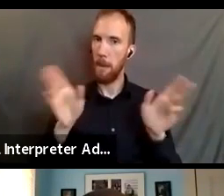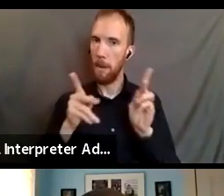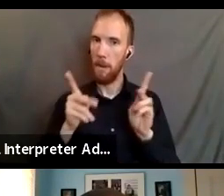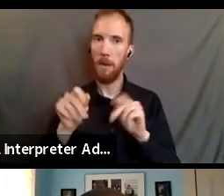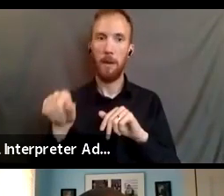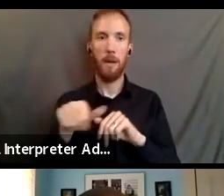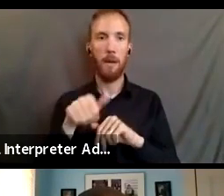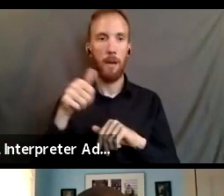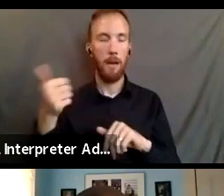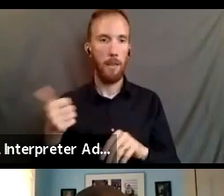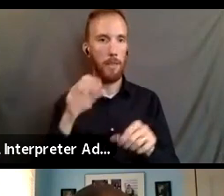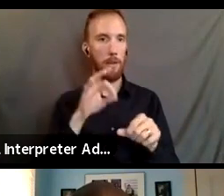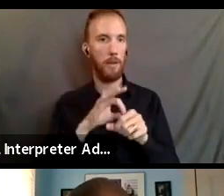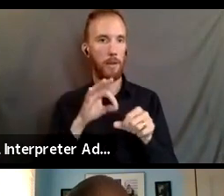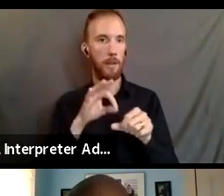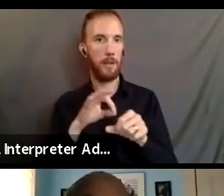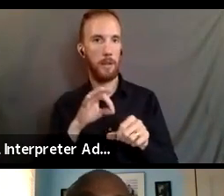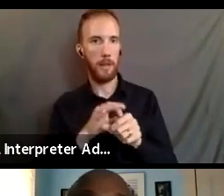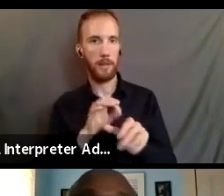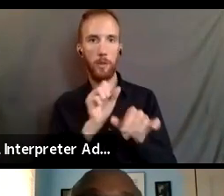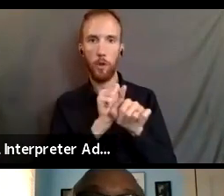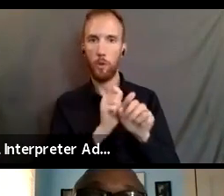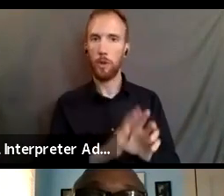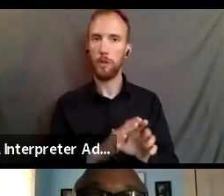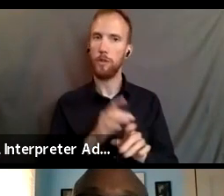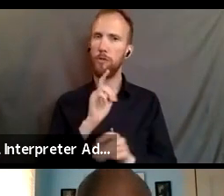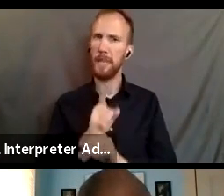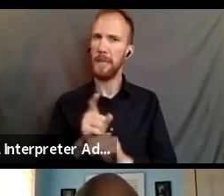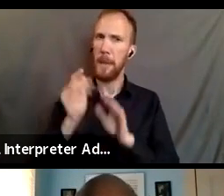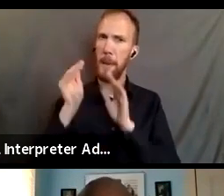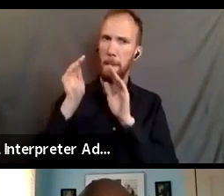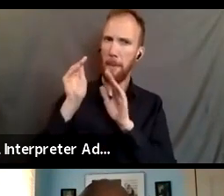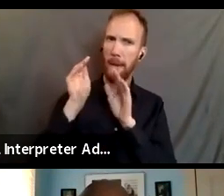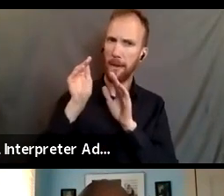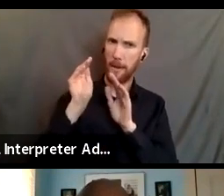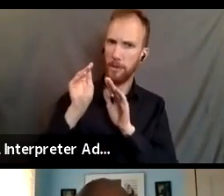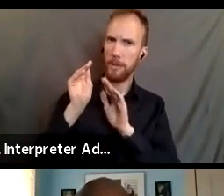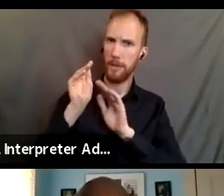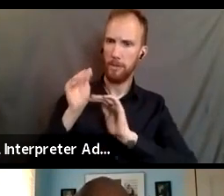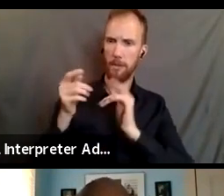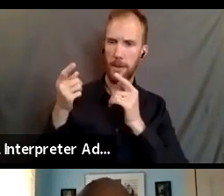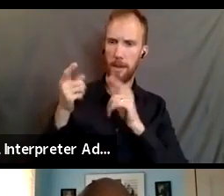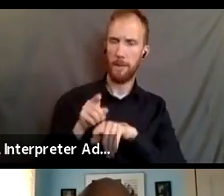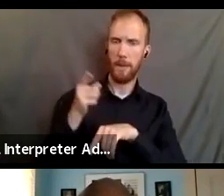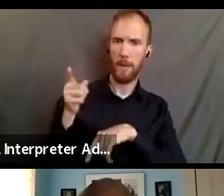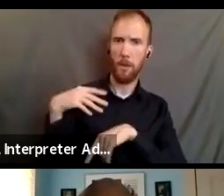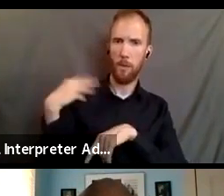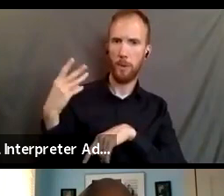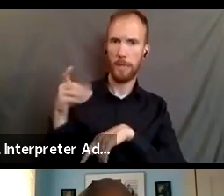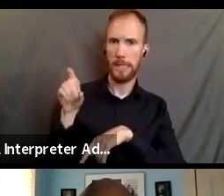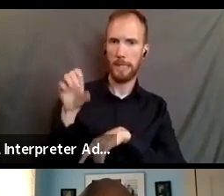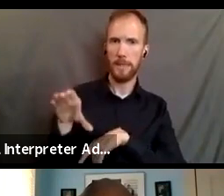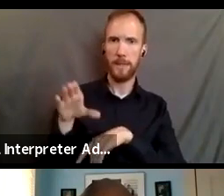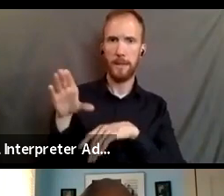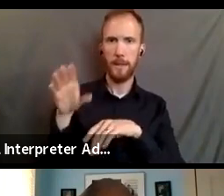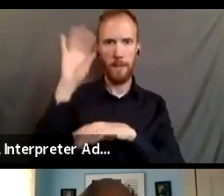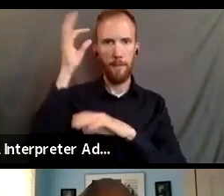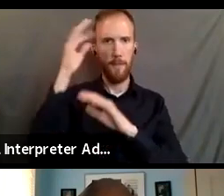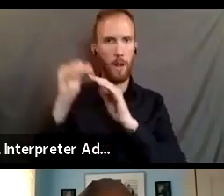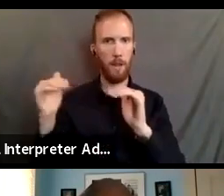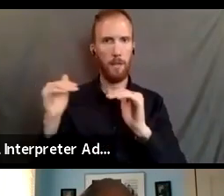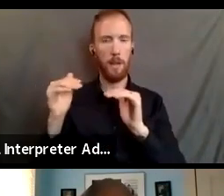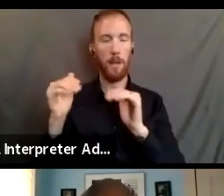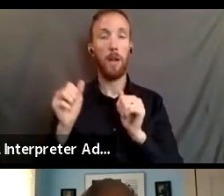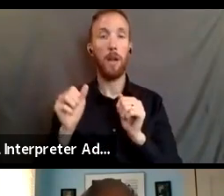to to really really pay attention to what's happening in washington because without these